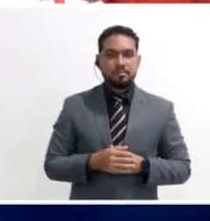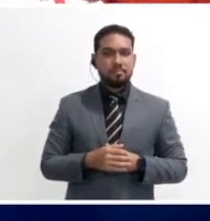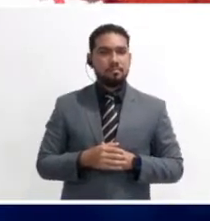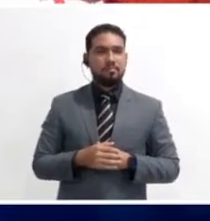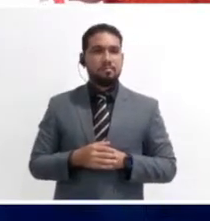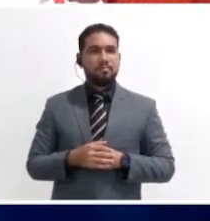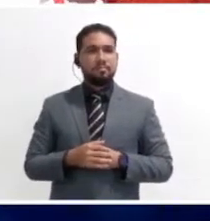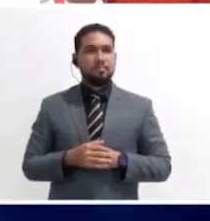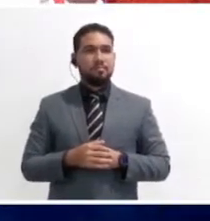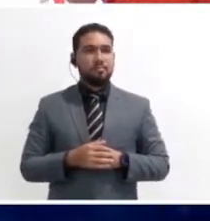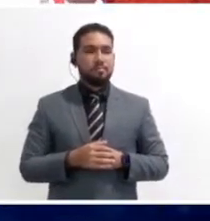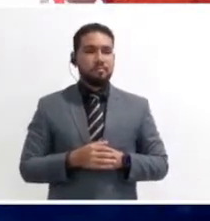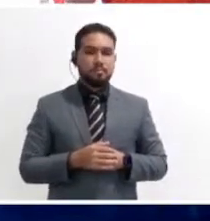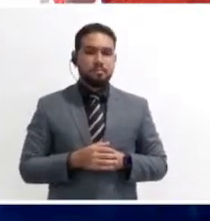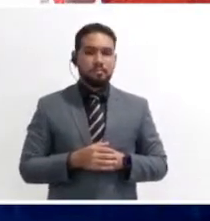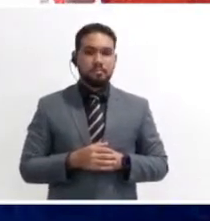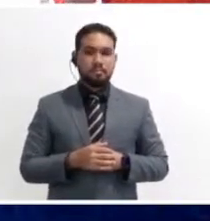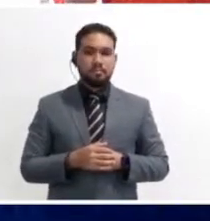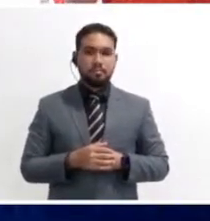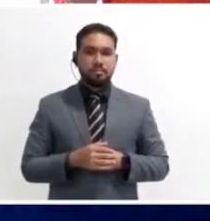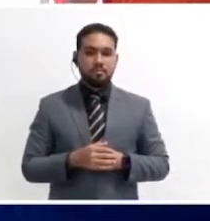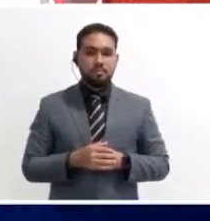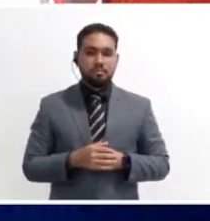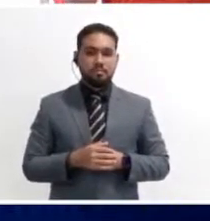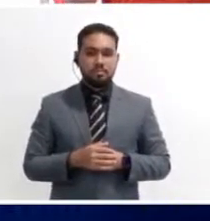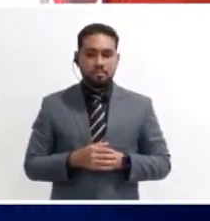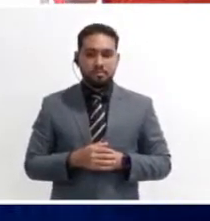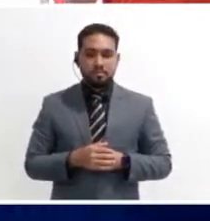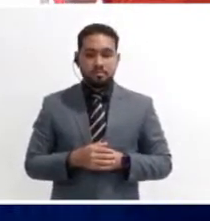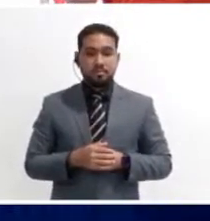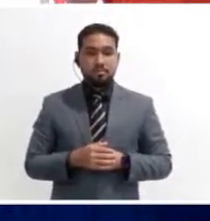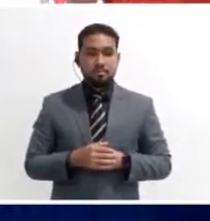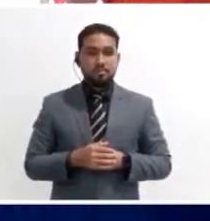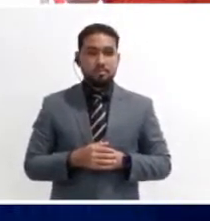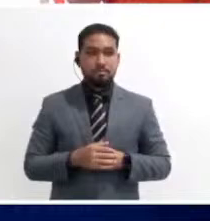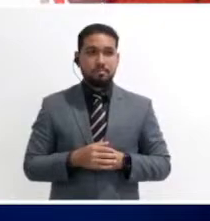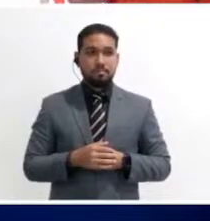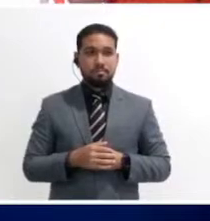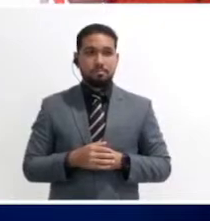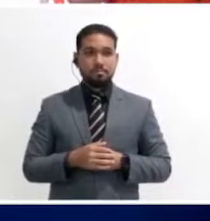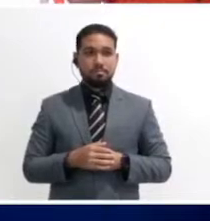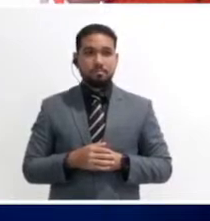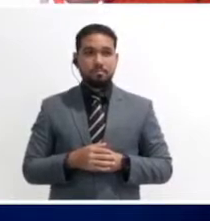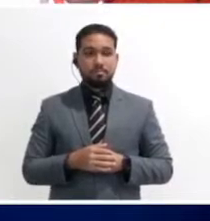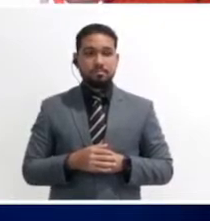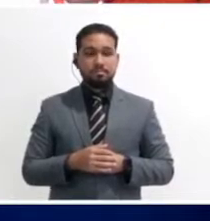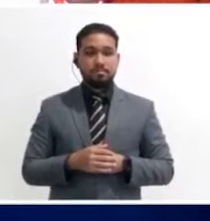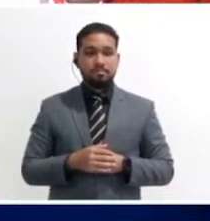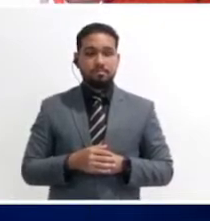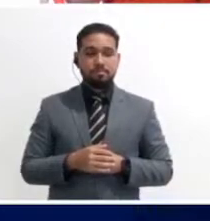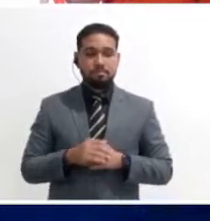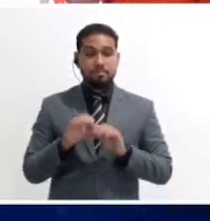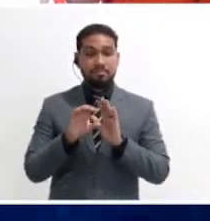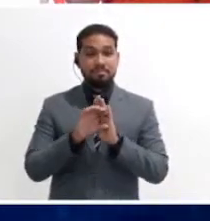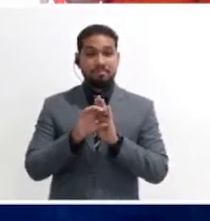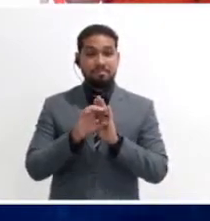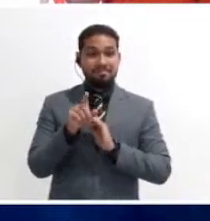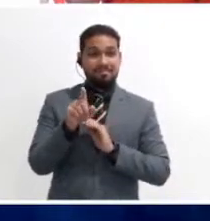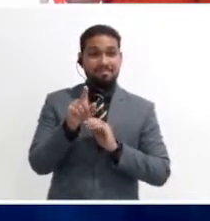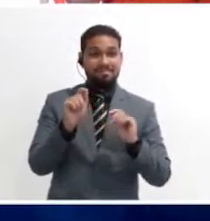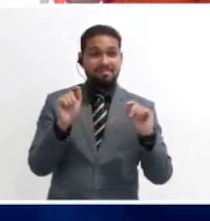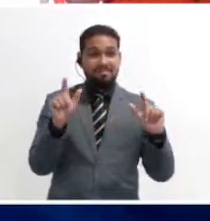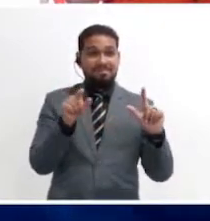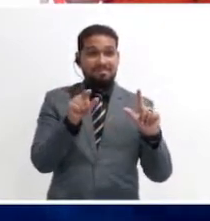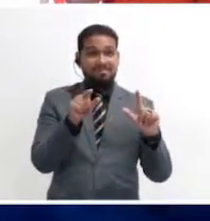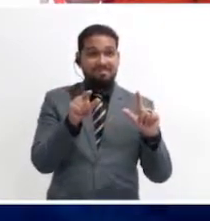So this is the wafer level package I described a little bit before, but this kind of maybe better explains it